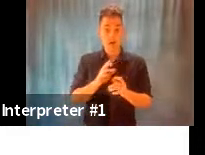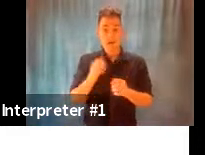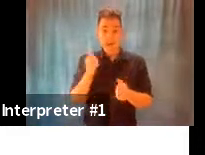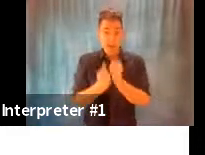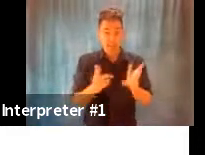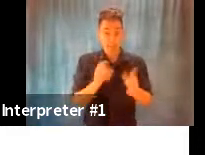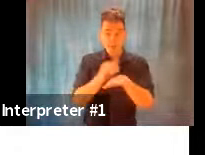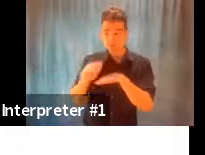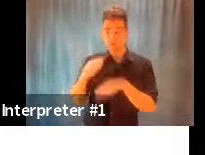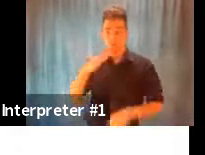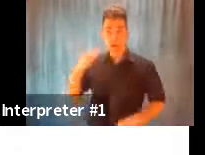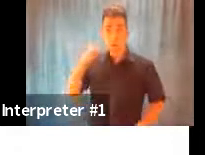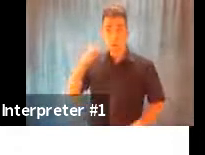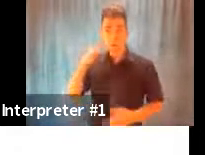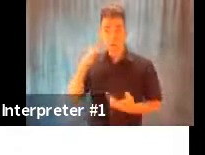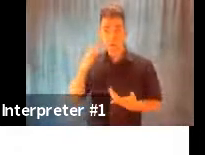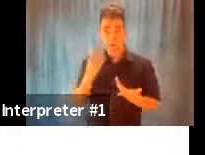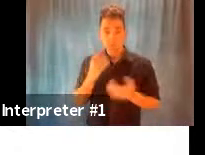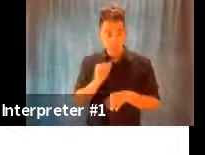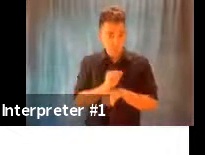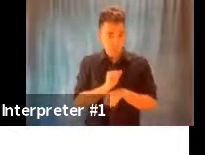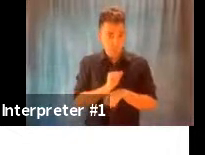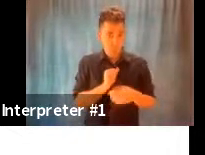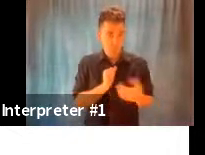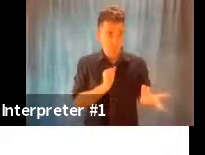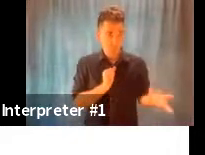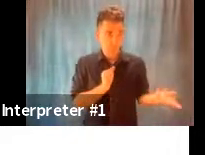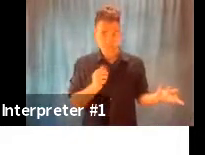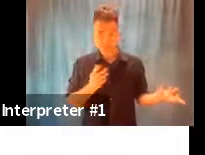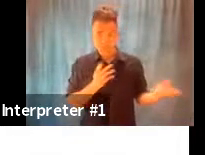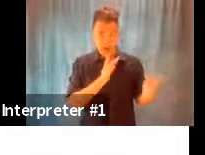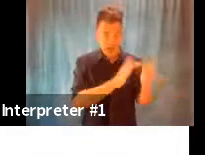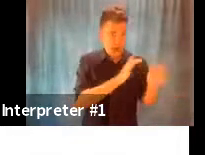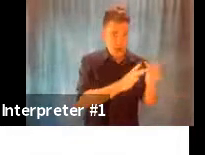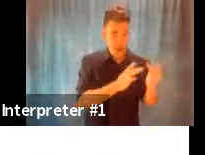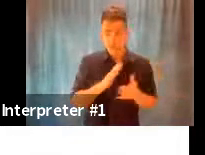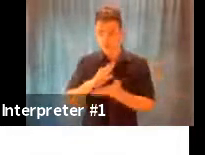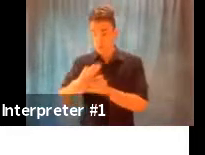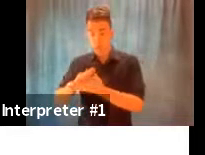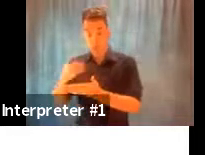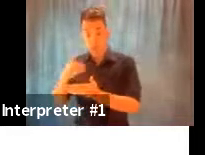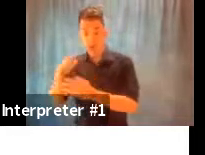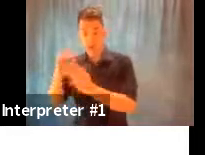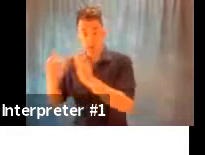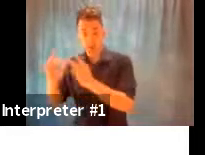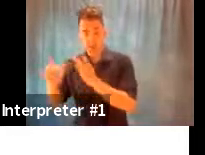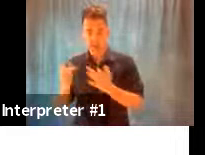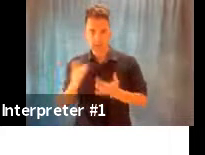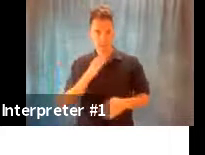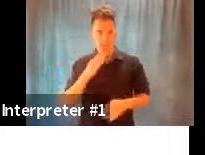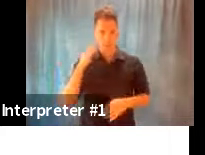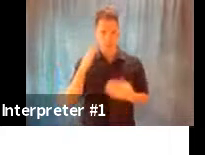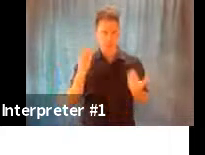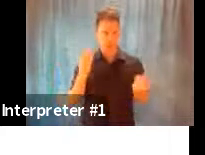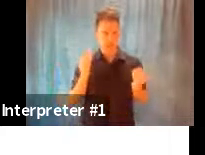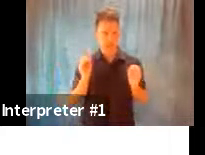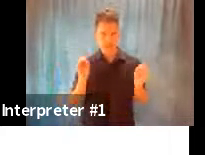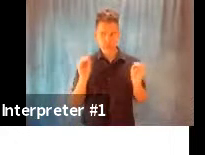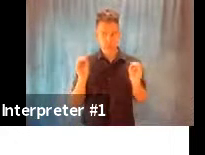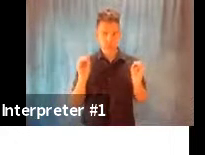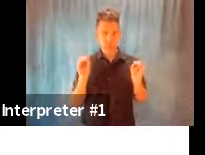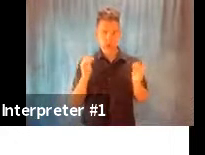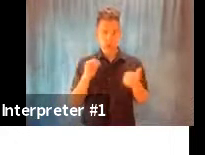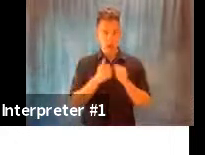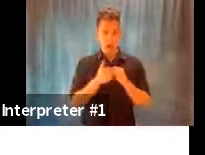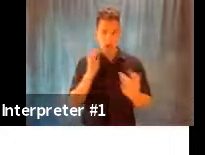didn't necessarily have access to connect with school online, connect with work online,